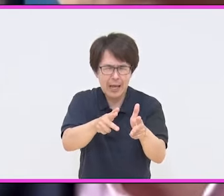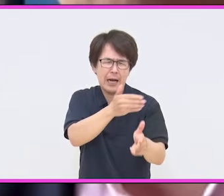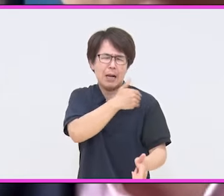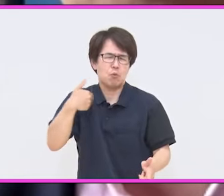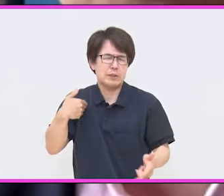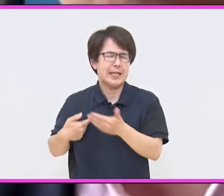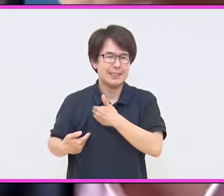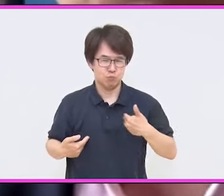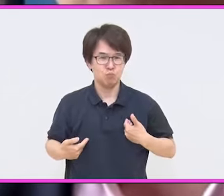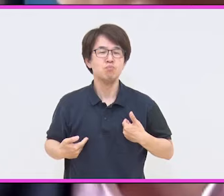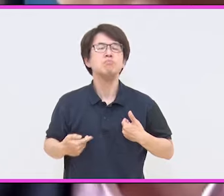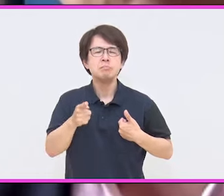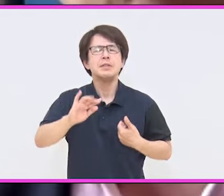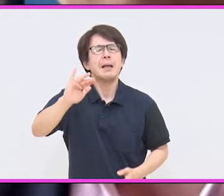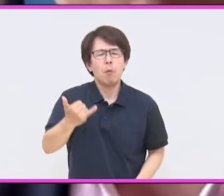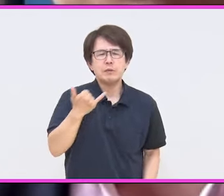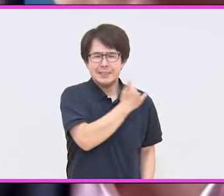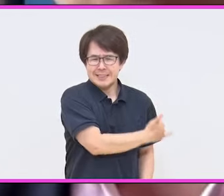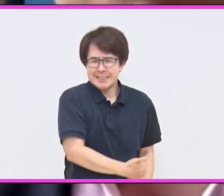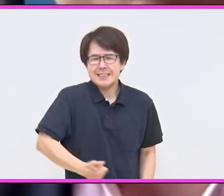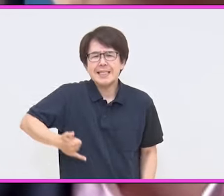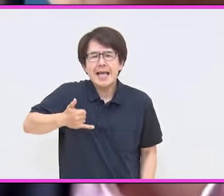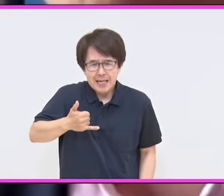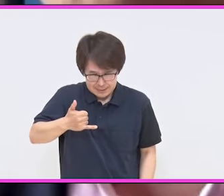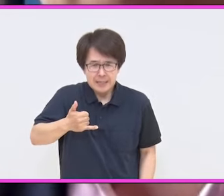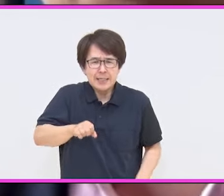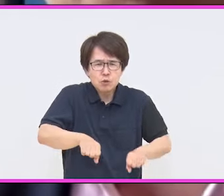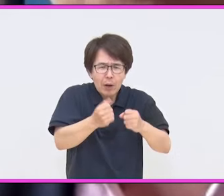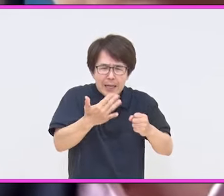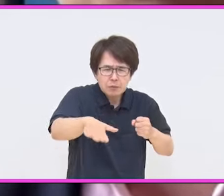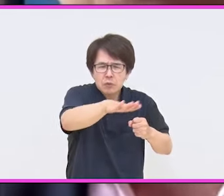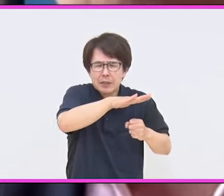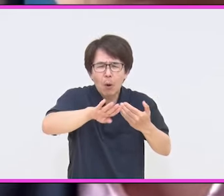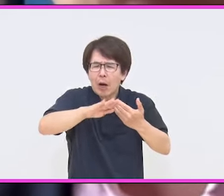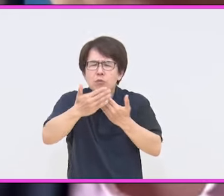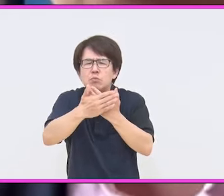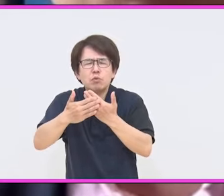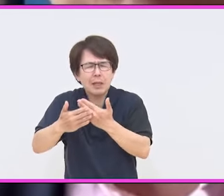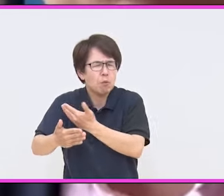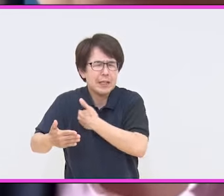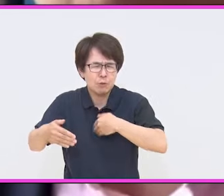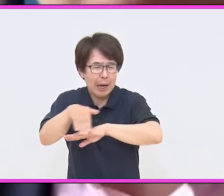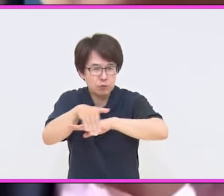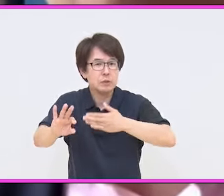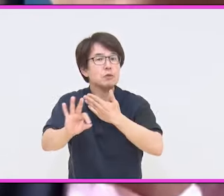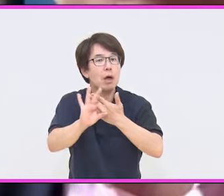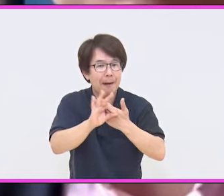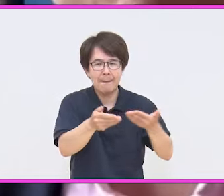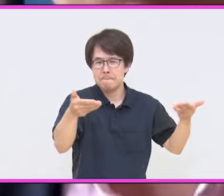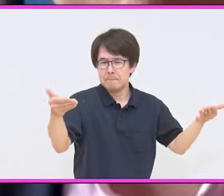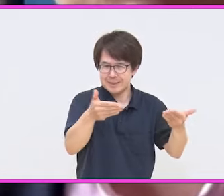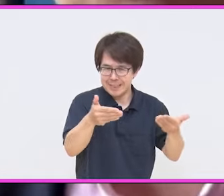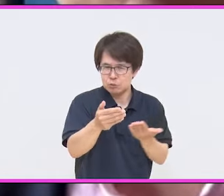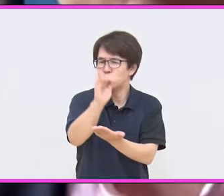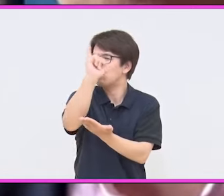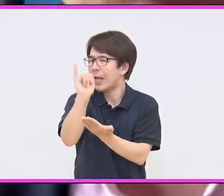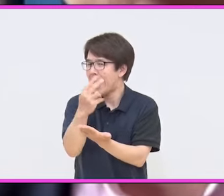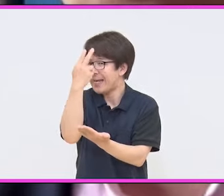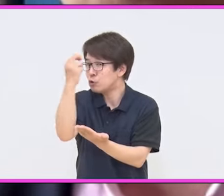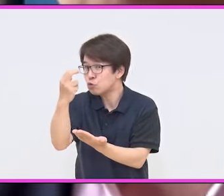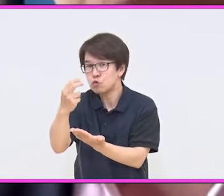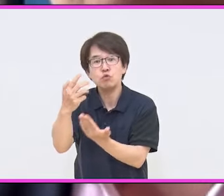people with disabilities can't achieve in all areas of life, whether it be business or the arts, any aspect of life, just give them an